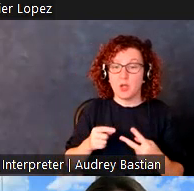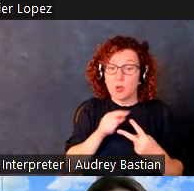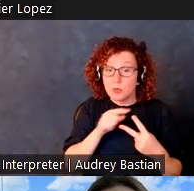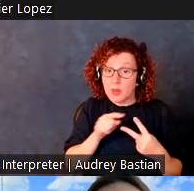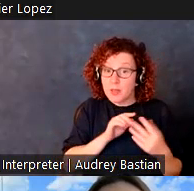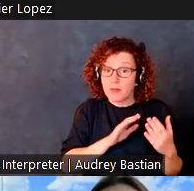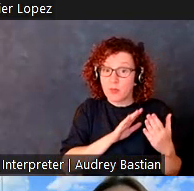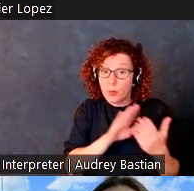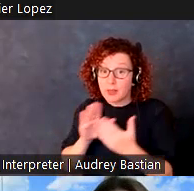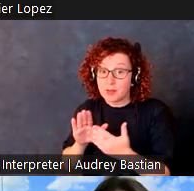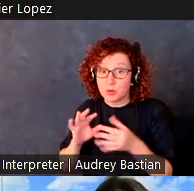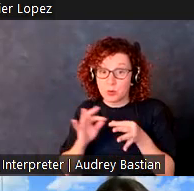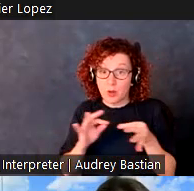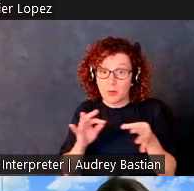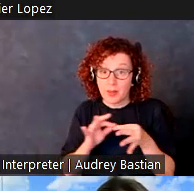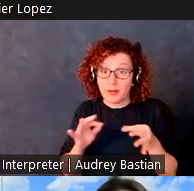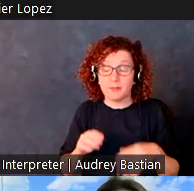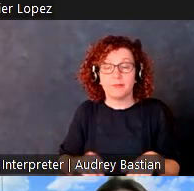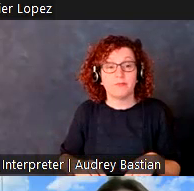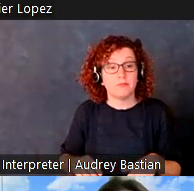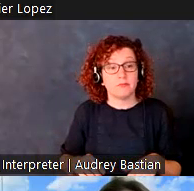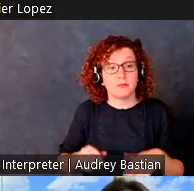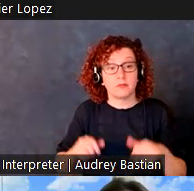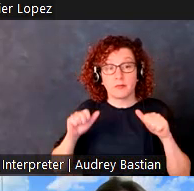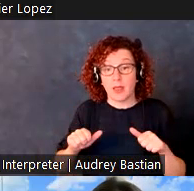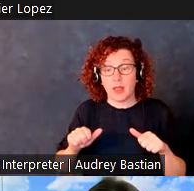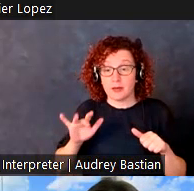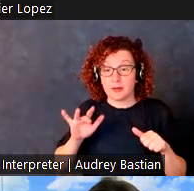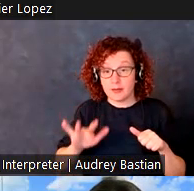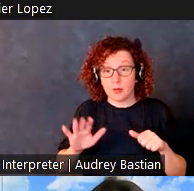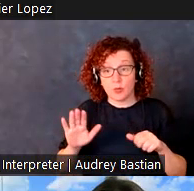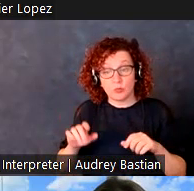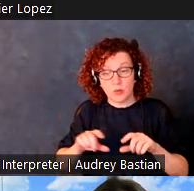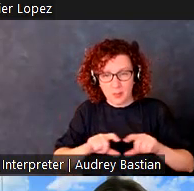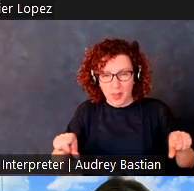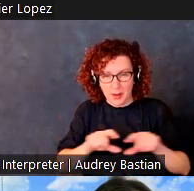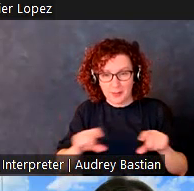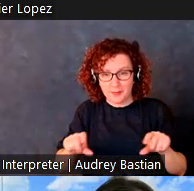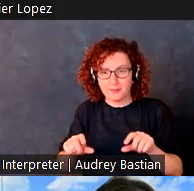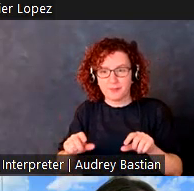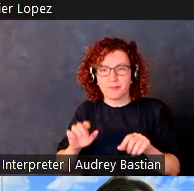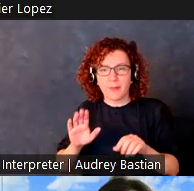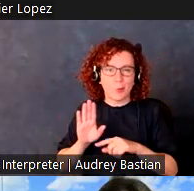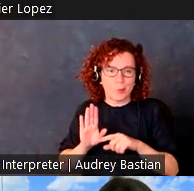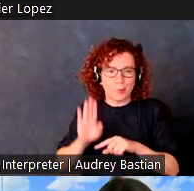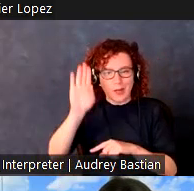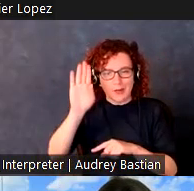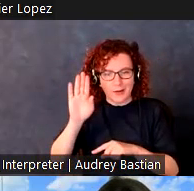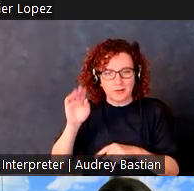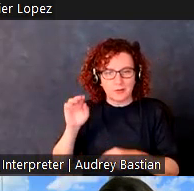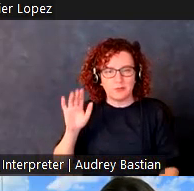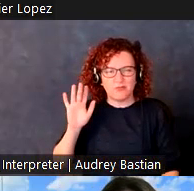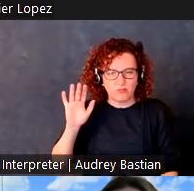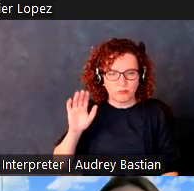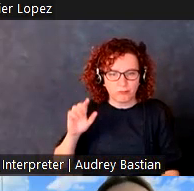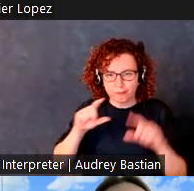can comment. For starters, you can click the raised hand icon at the bottom, and I will call on you to then